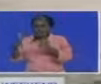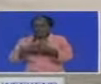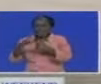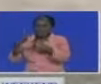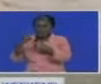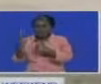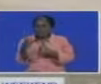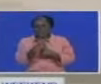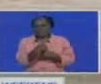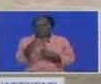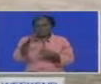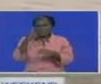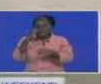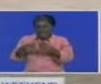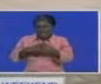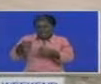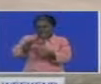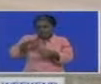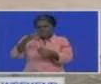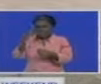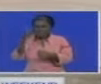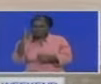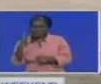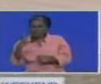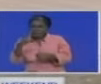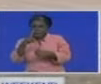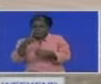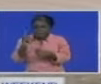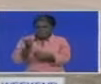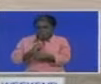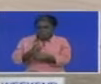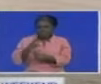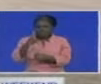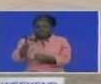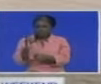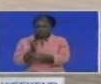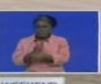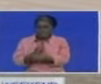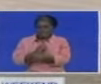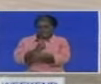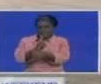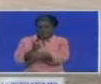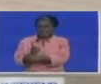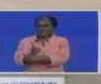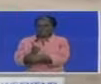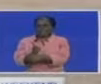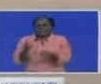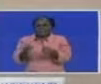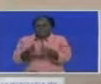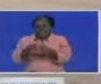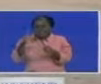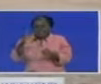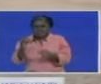overall time of 9 hours, 34 minutes and 53 seconds, with Duncan coming in second in 9 hours, 35